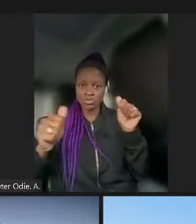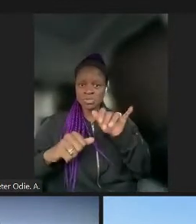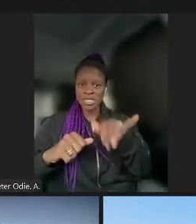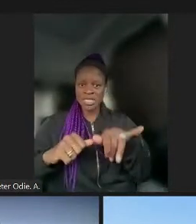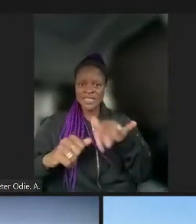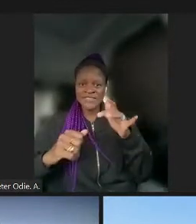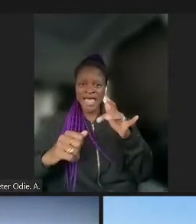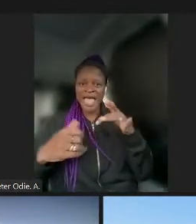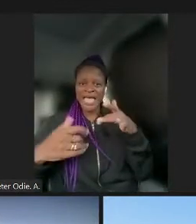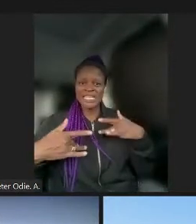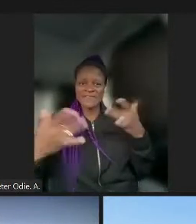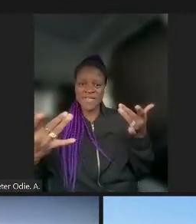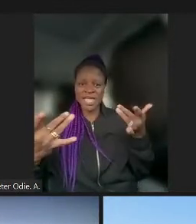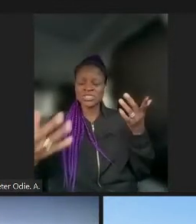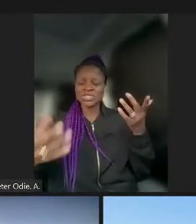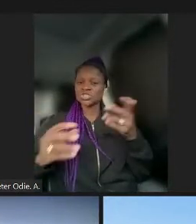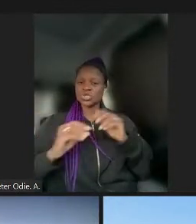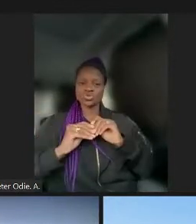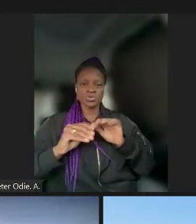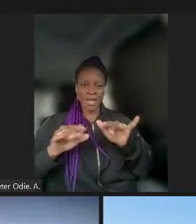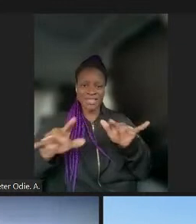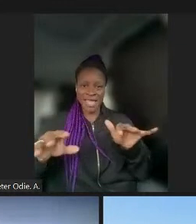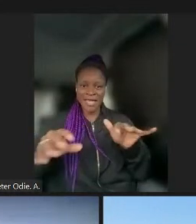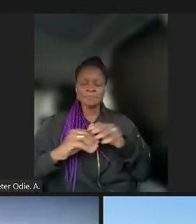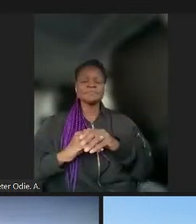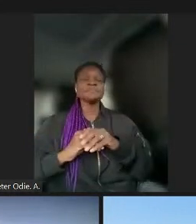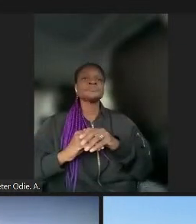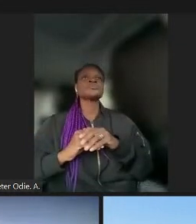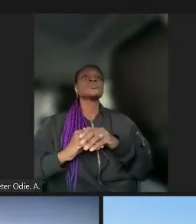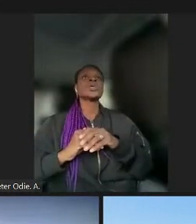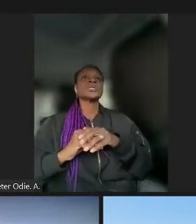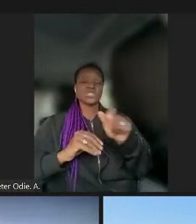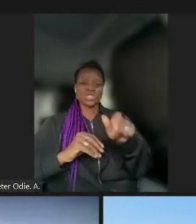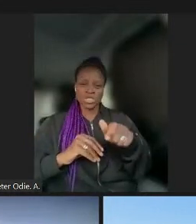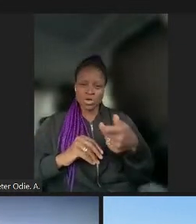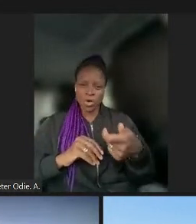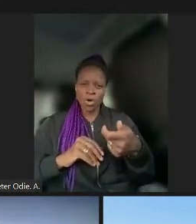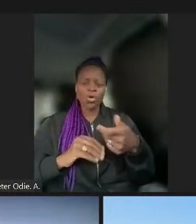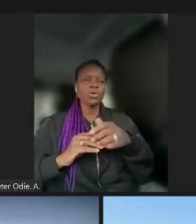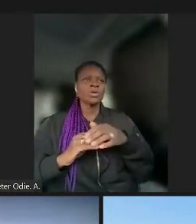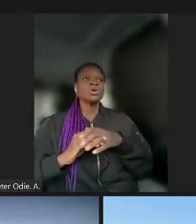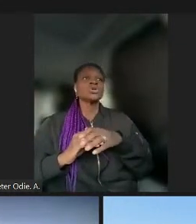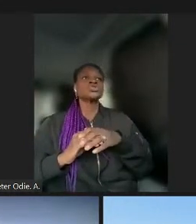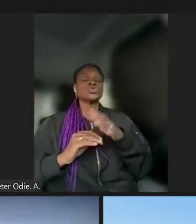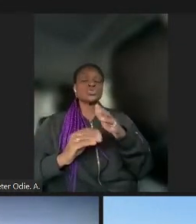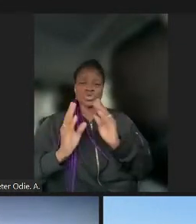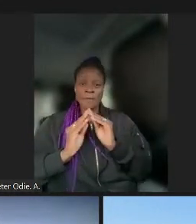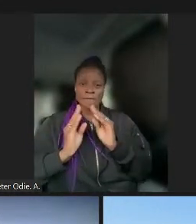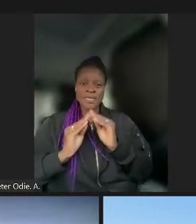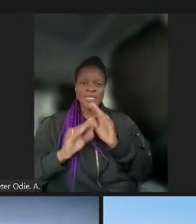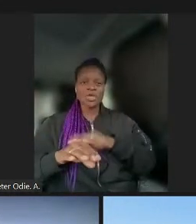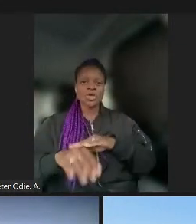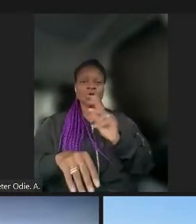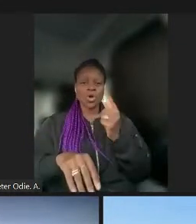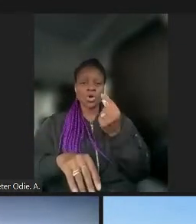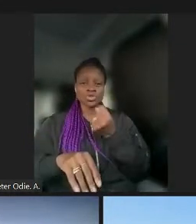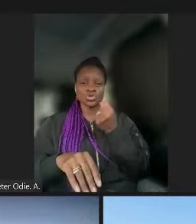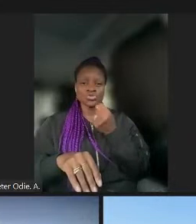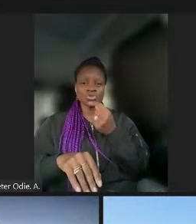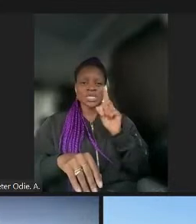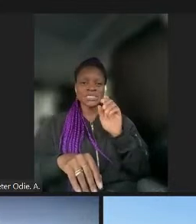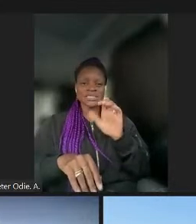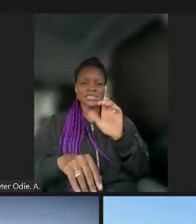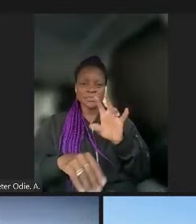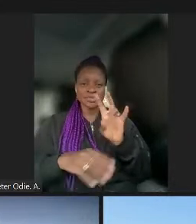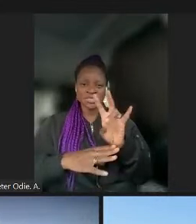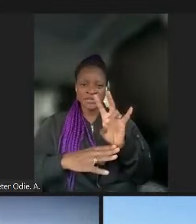pass the word. I also ask you to tune in to the Sonoma County Board of Supervisors meeting on Tuesday, December 7th, when our health team